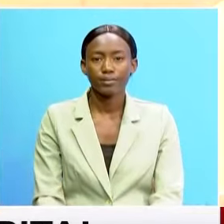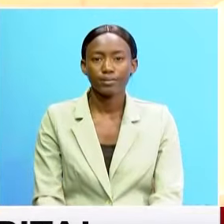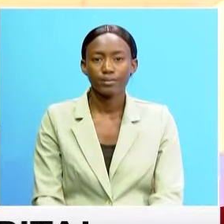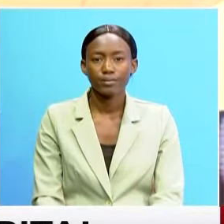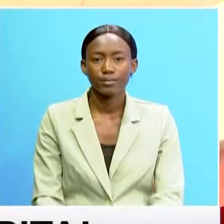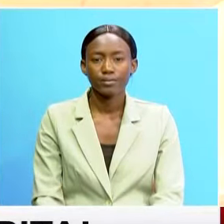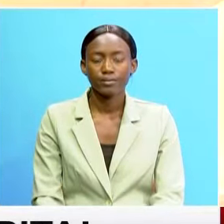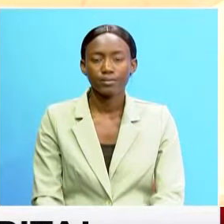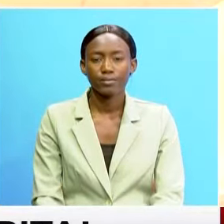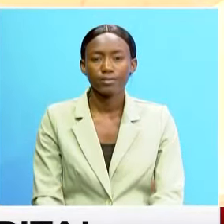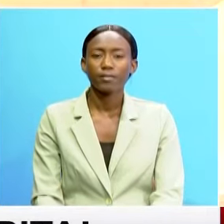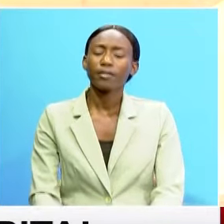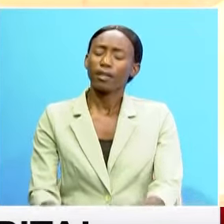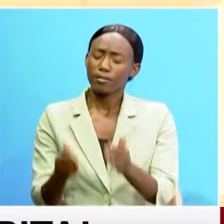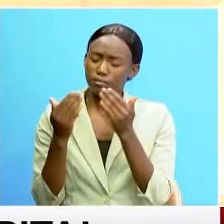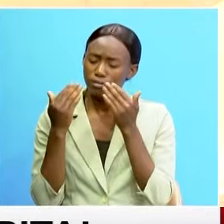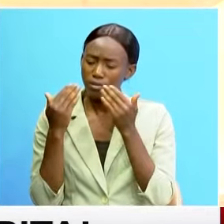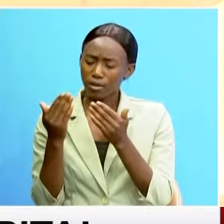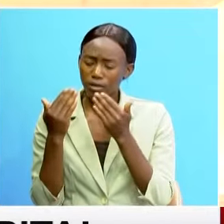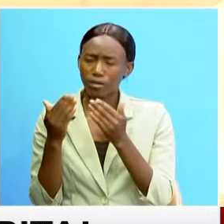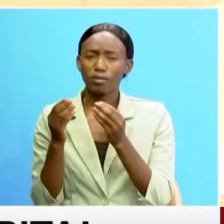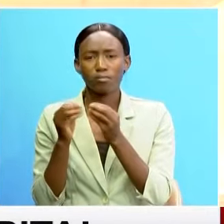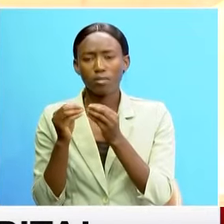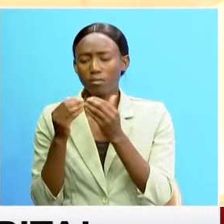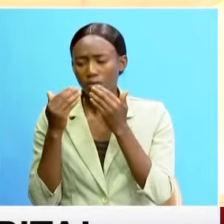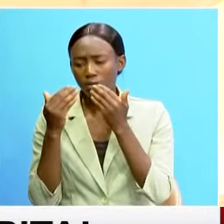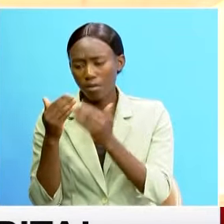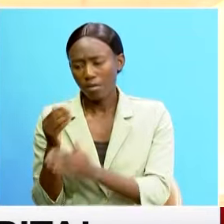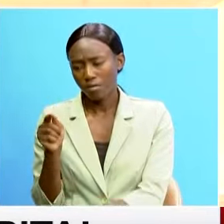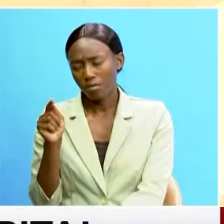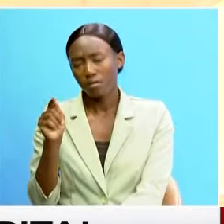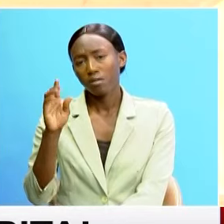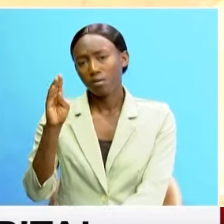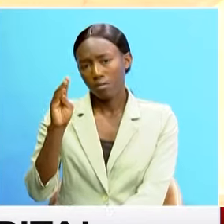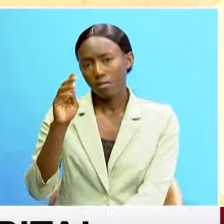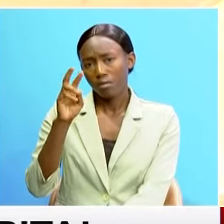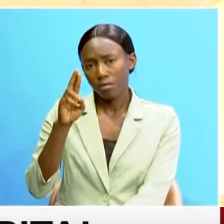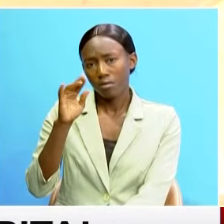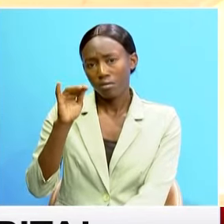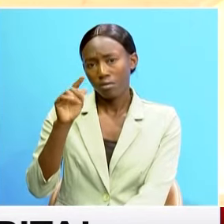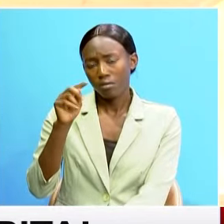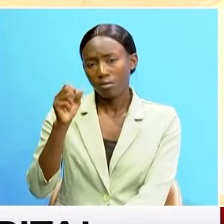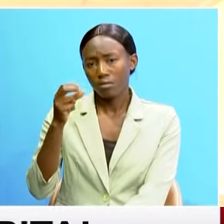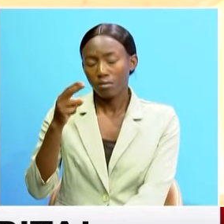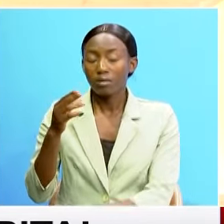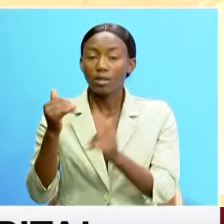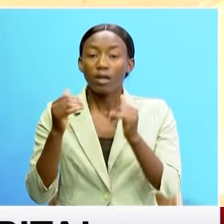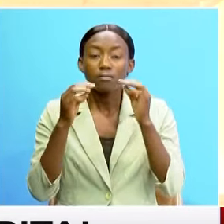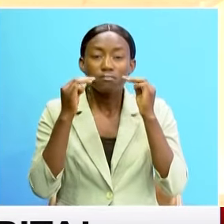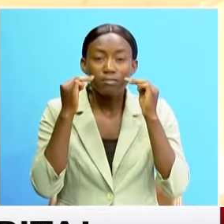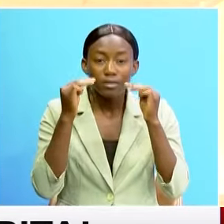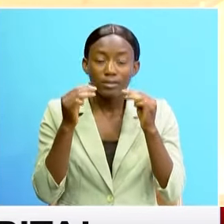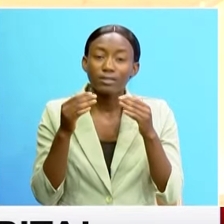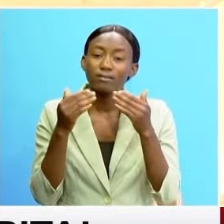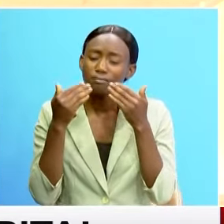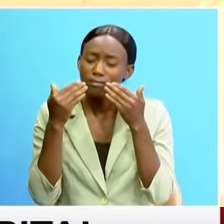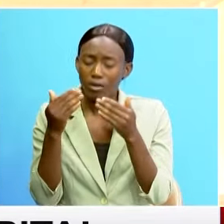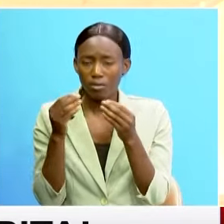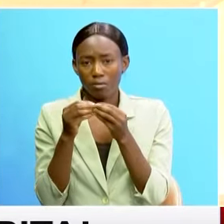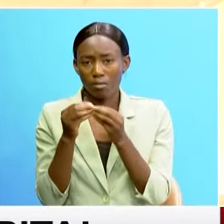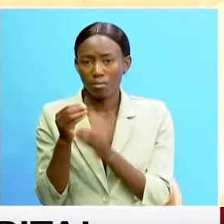So thank you, British High Commissioner. Pass our message of appreciation